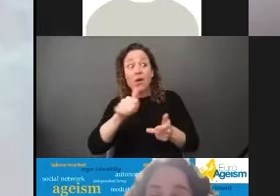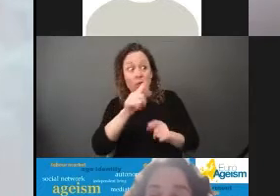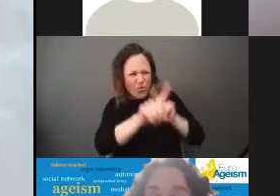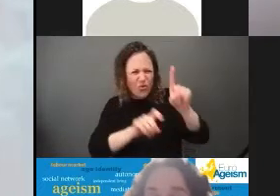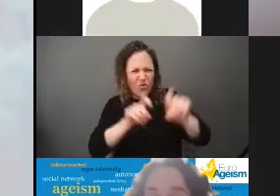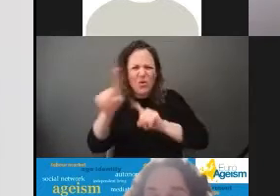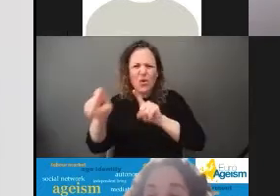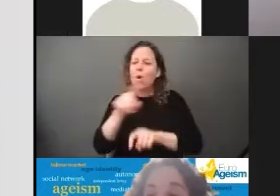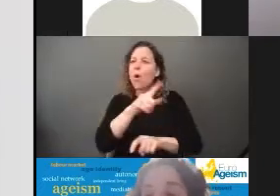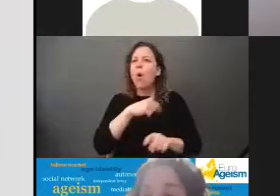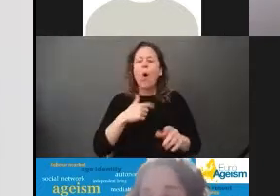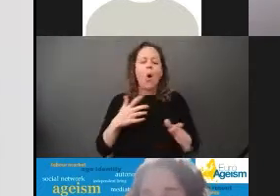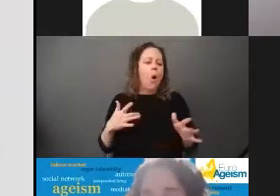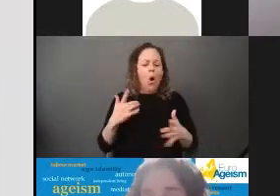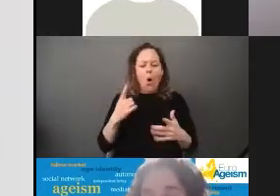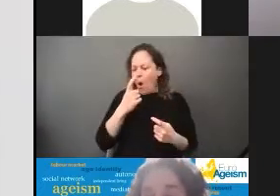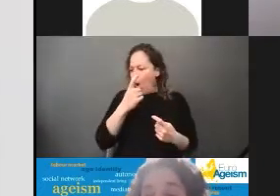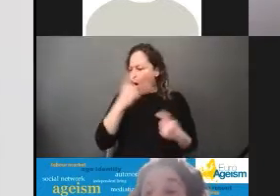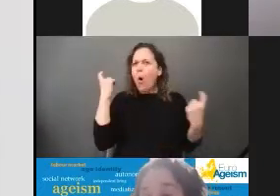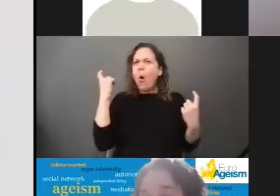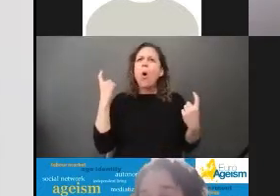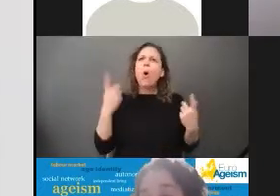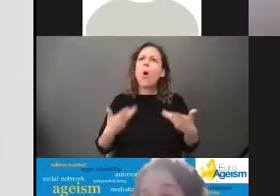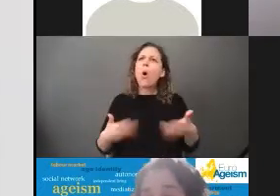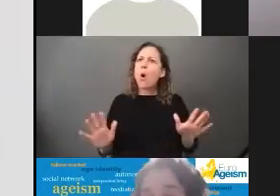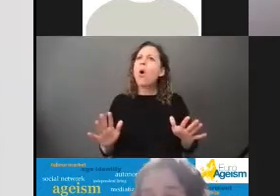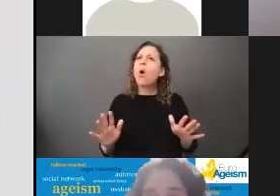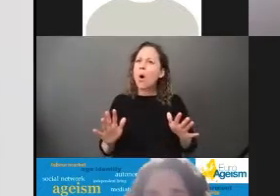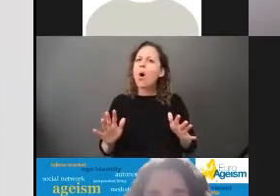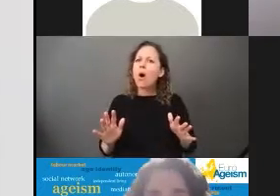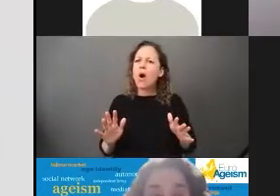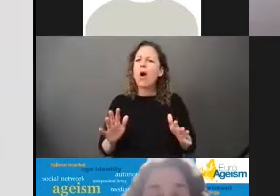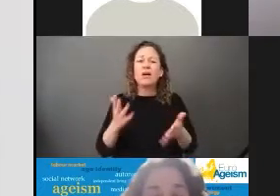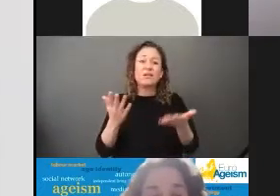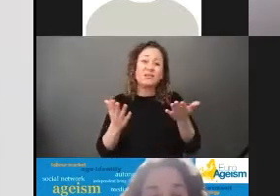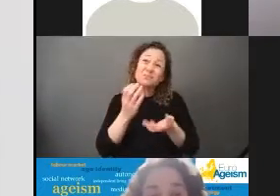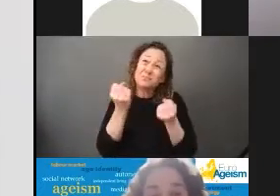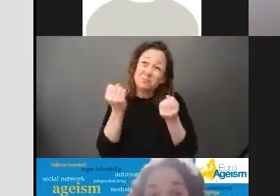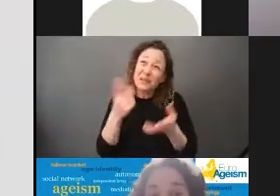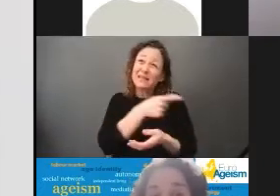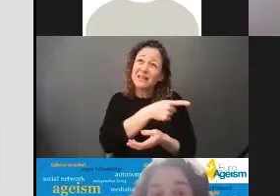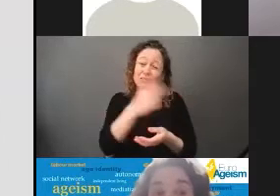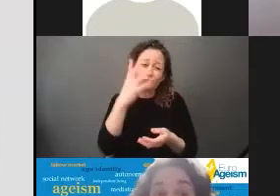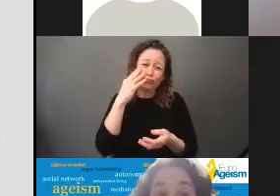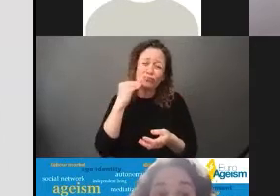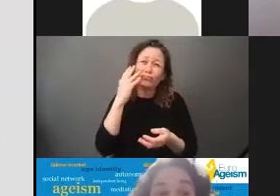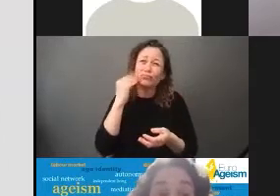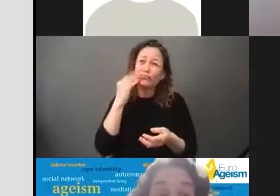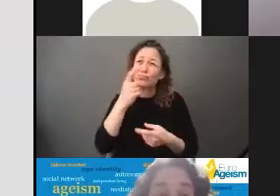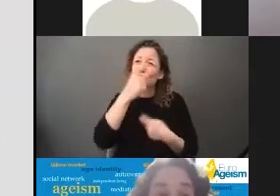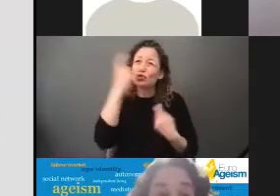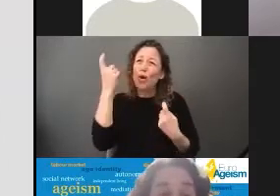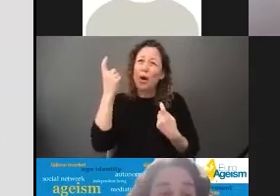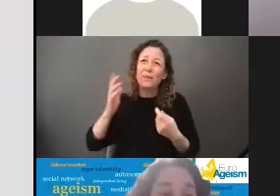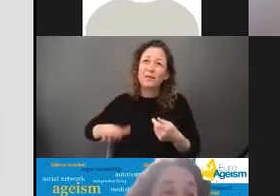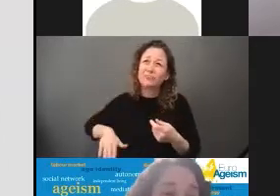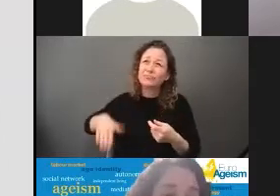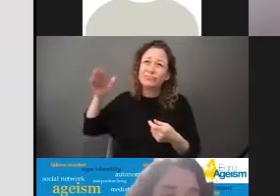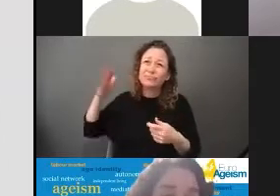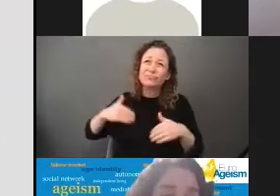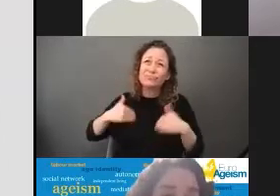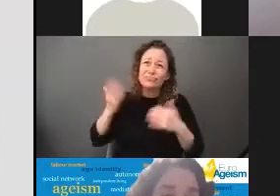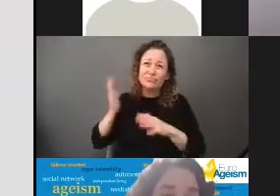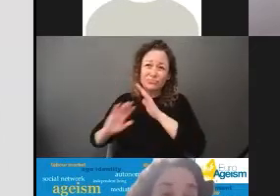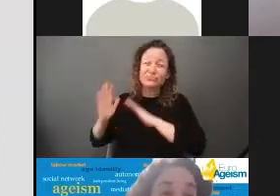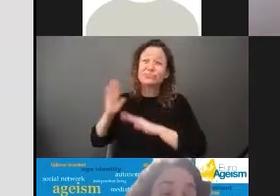many of these residents have already experienced past traumas before. This is a quote from a resident who actually was a